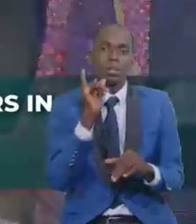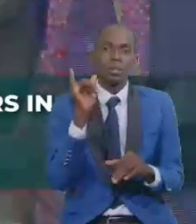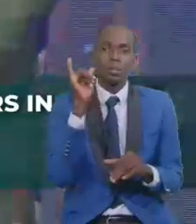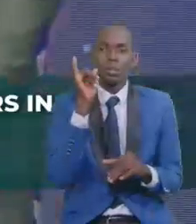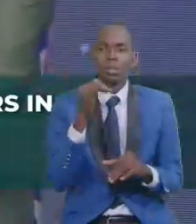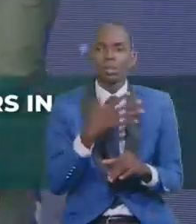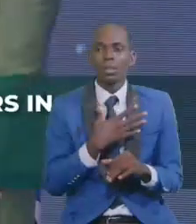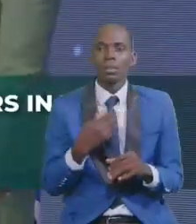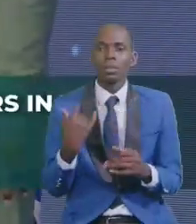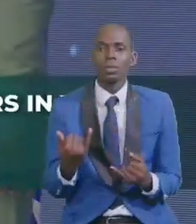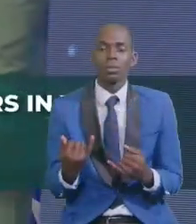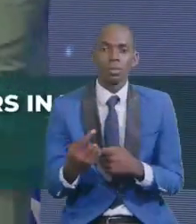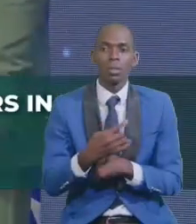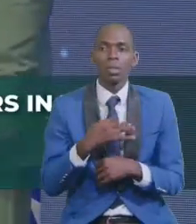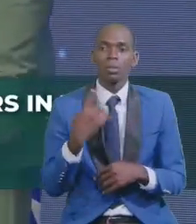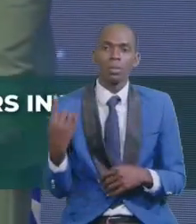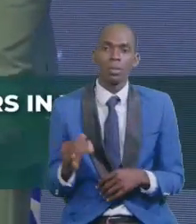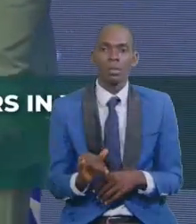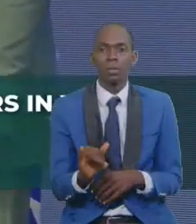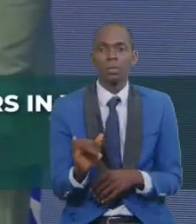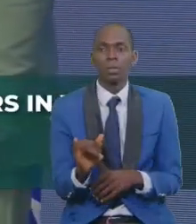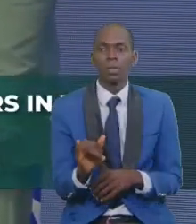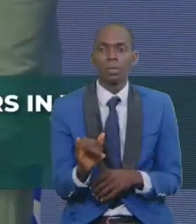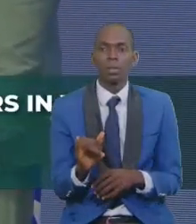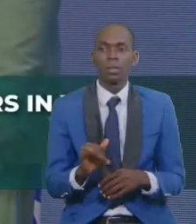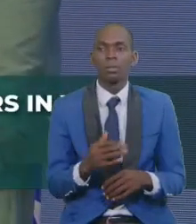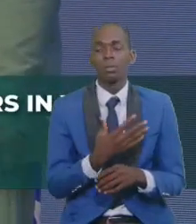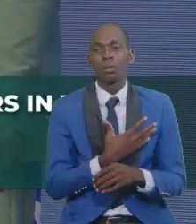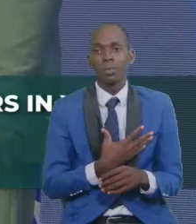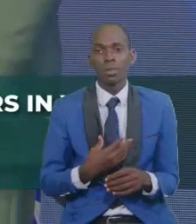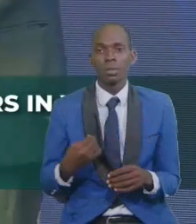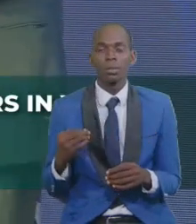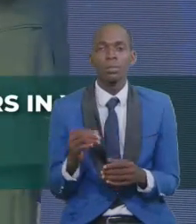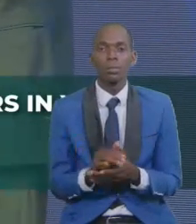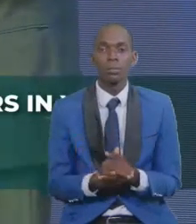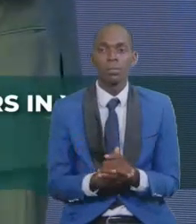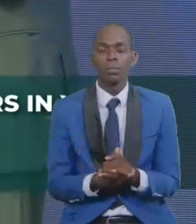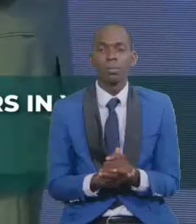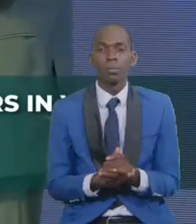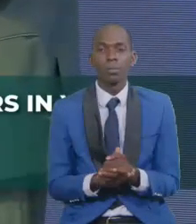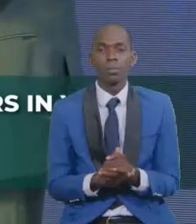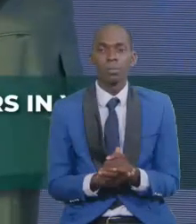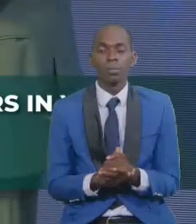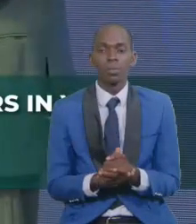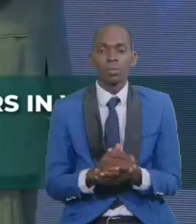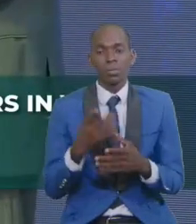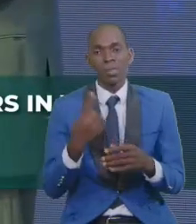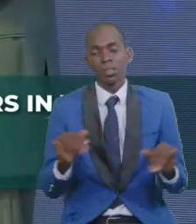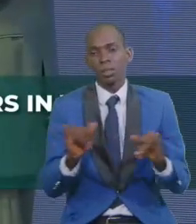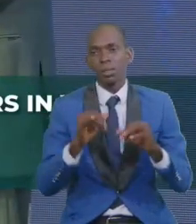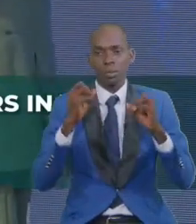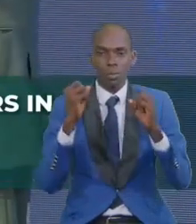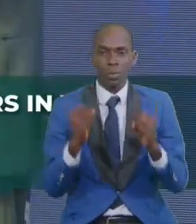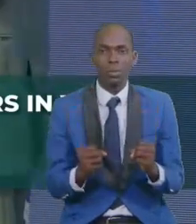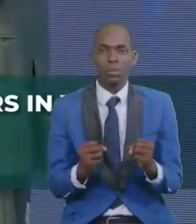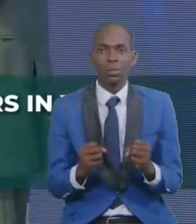and today and forever. the same in power,